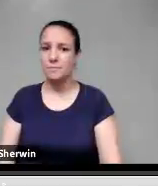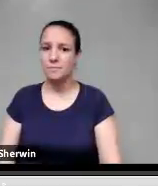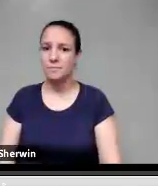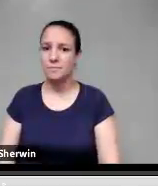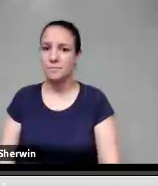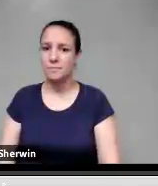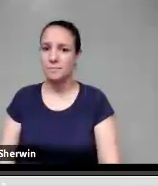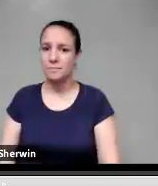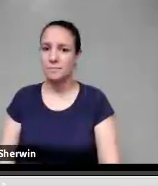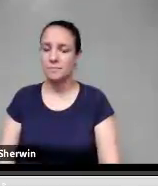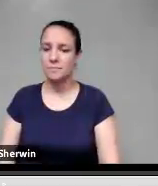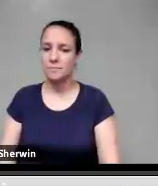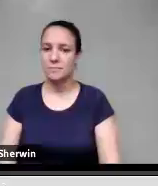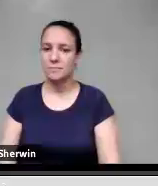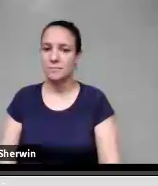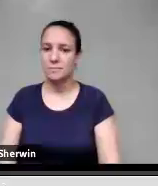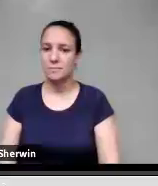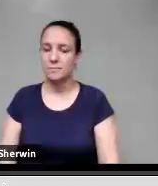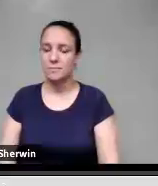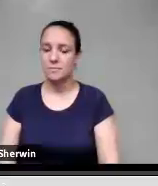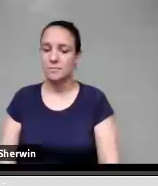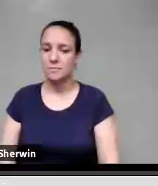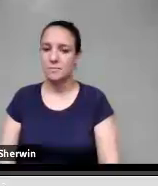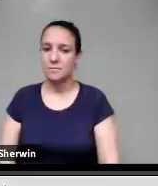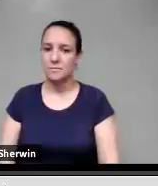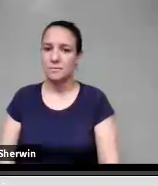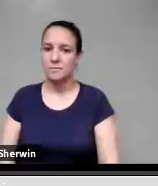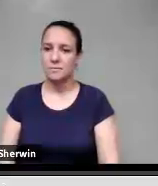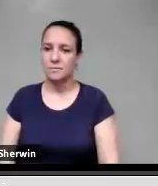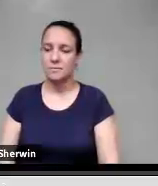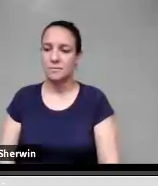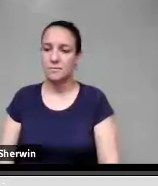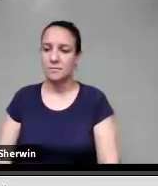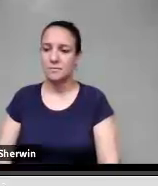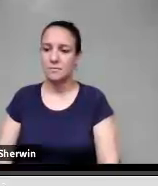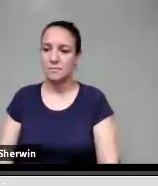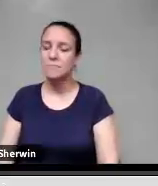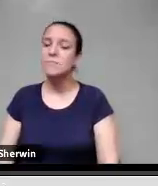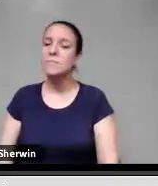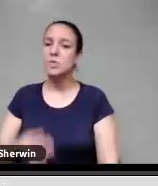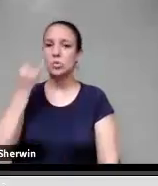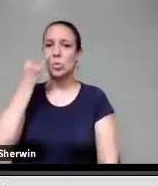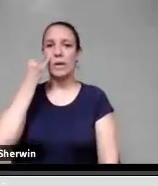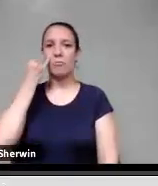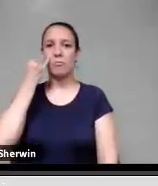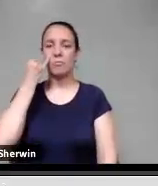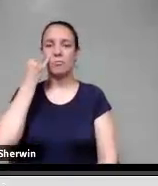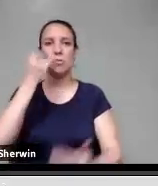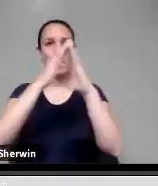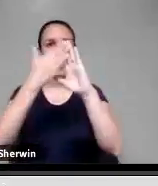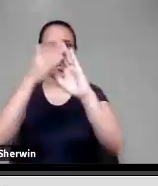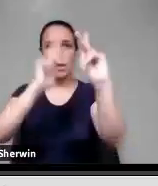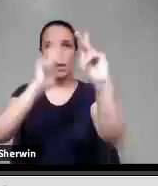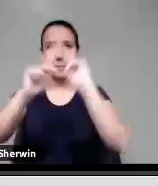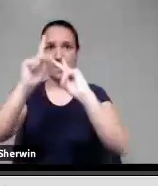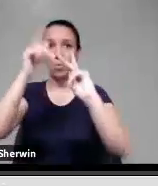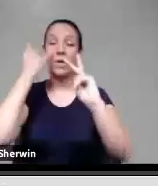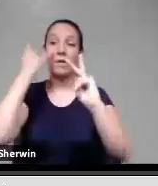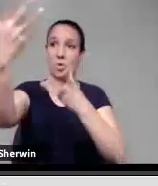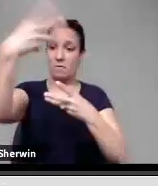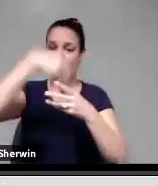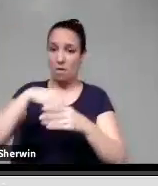tap into the diversity in your community by involving people in what you should do. An increased support base, absolutely, and everybody can use that,